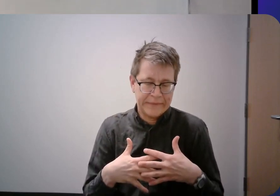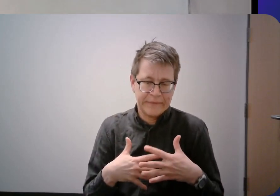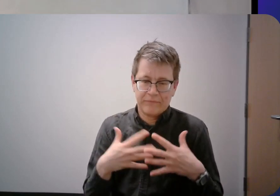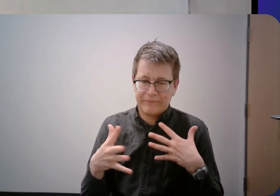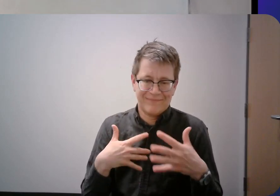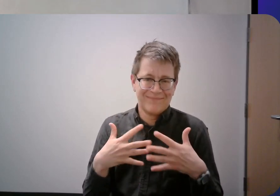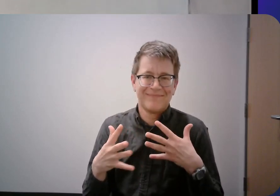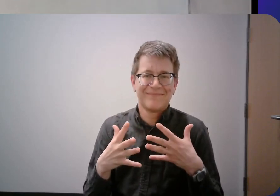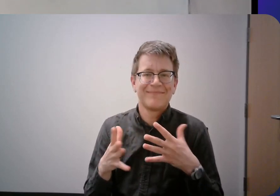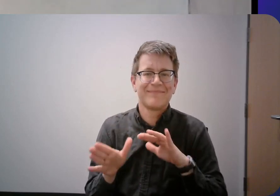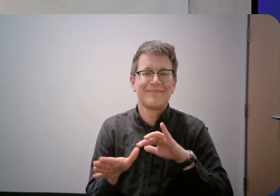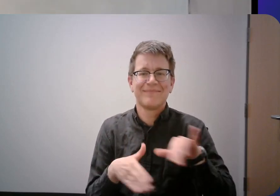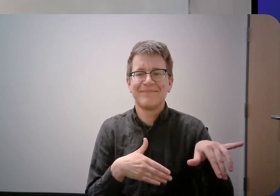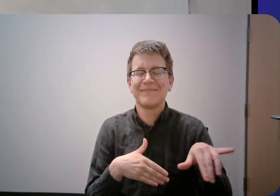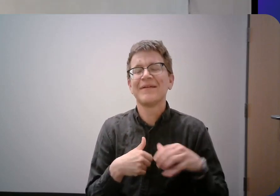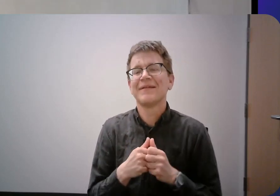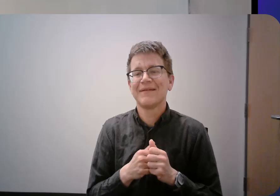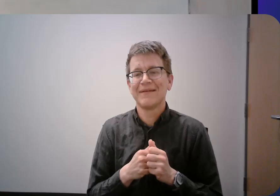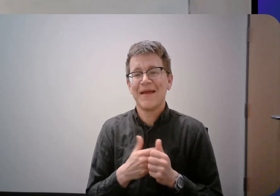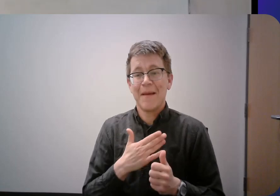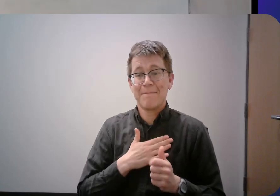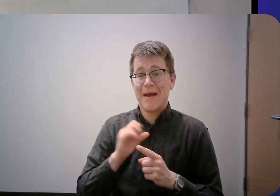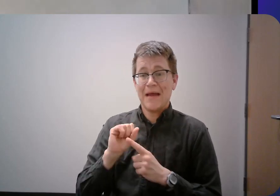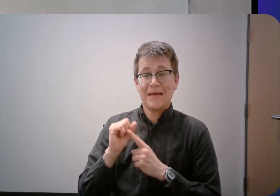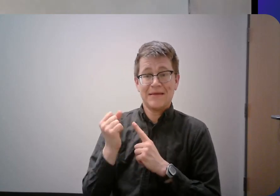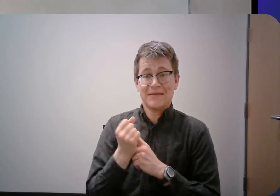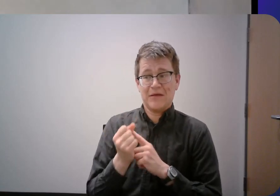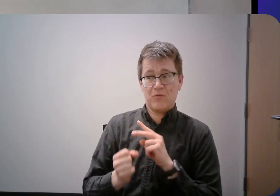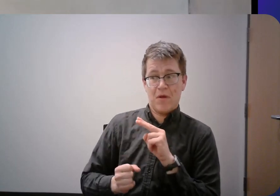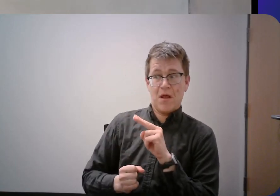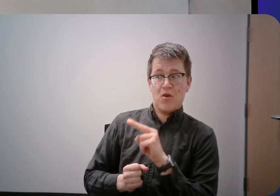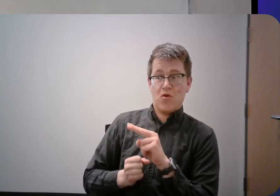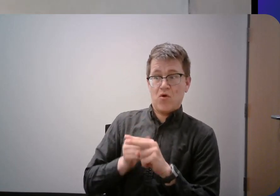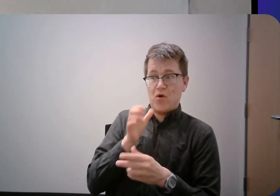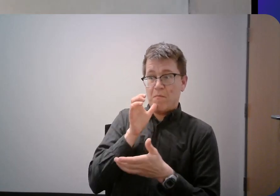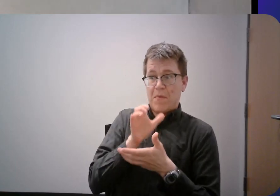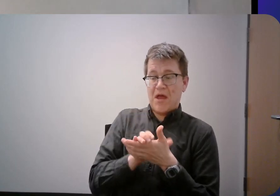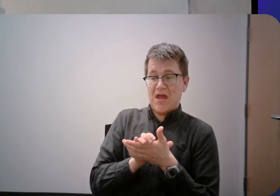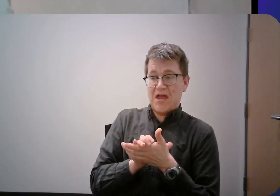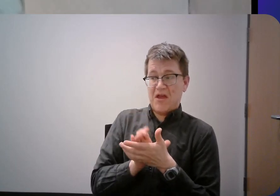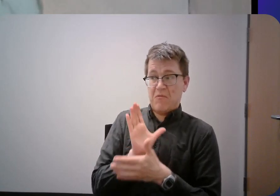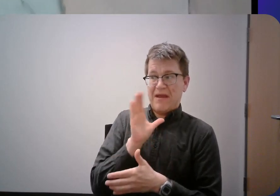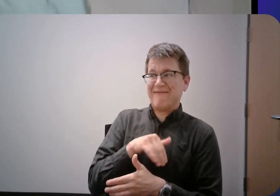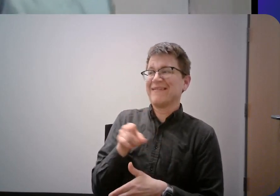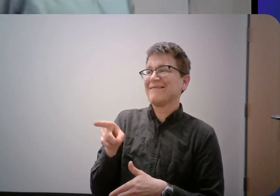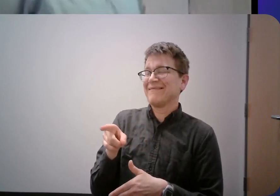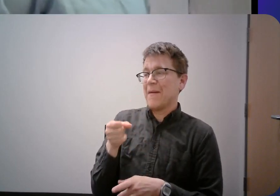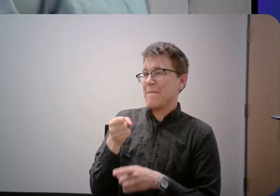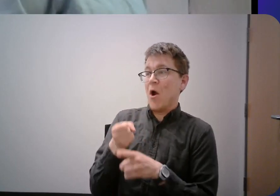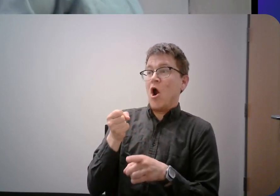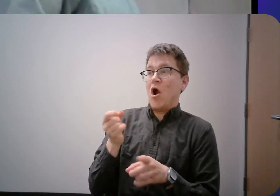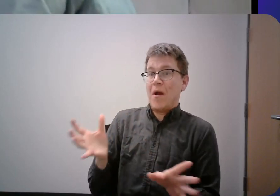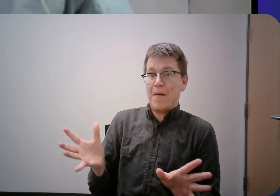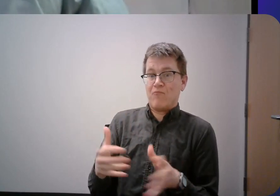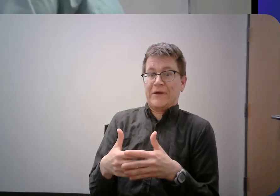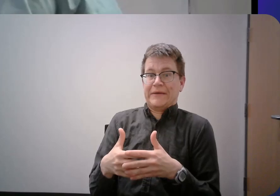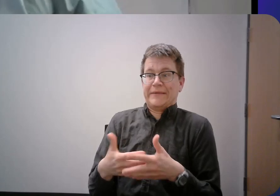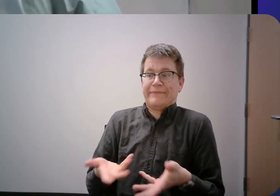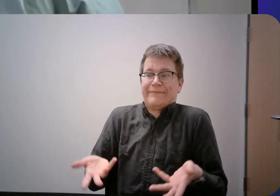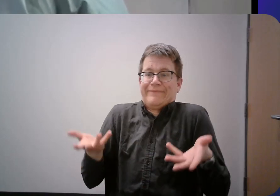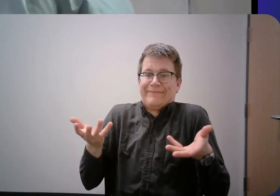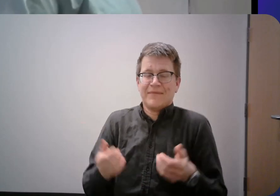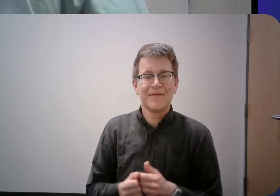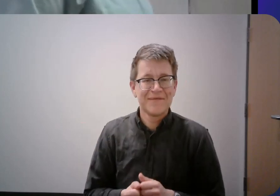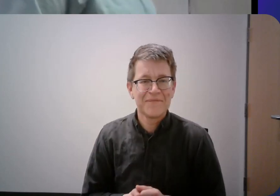Look at it. Cell, and it moves. So we understand that bacteria, because it's a cell and it moves, what do